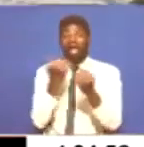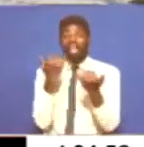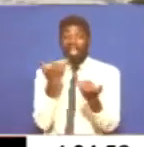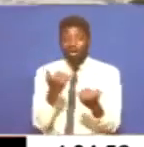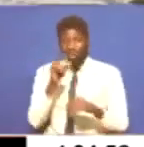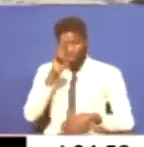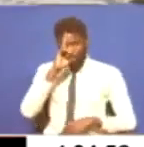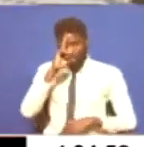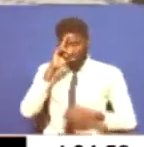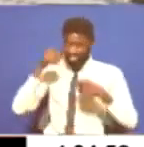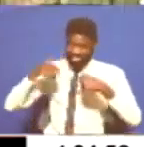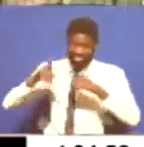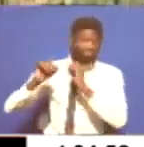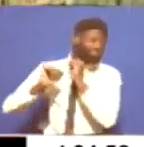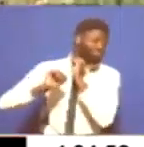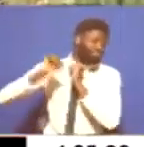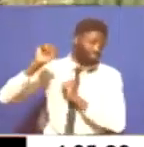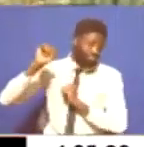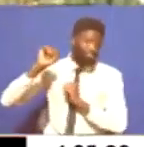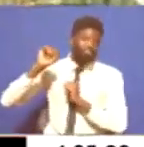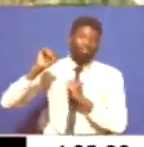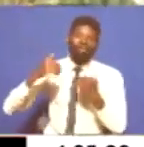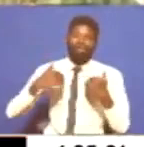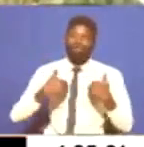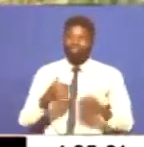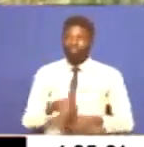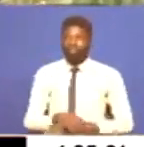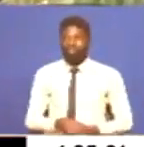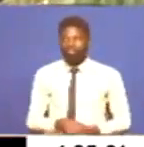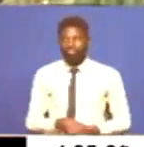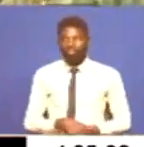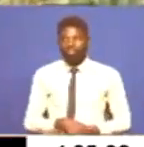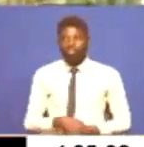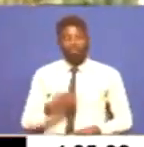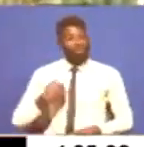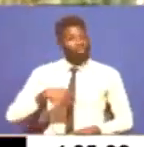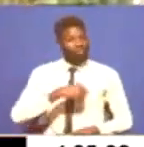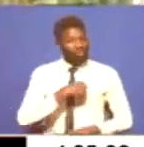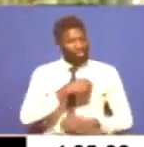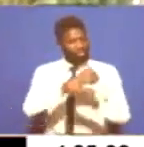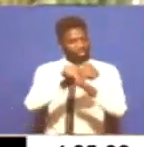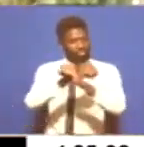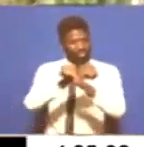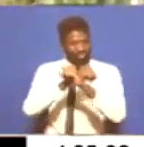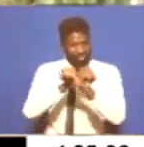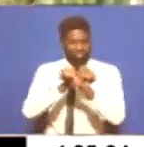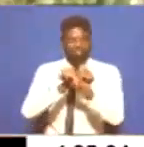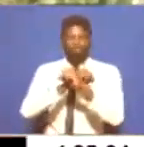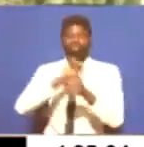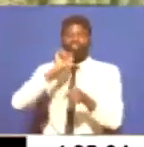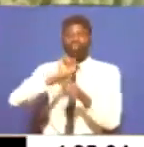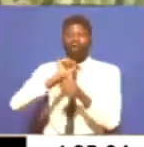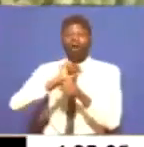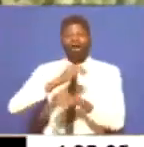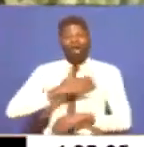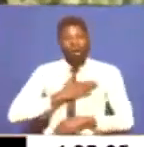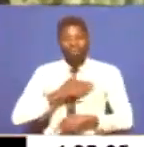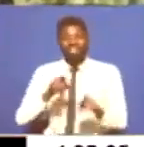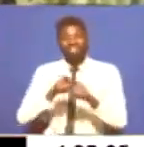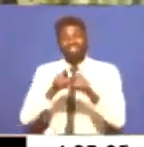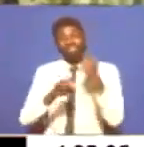wana kinyongo wana commit suicide basi tutunge kazi yetu na tutunge nchi yetu ya Kenya hiyo tu kwa askari wenzangu